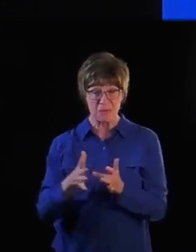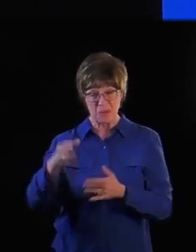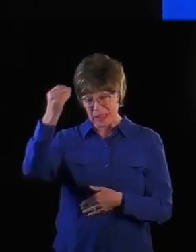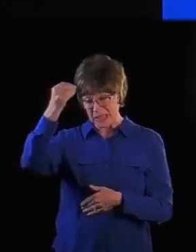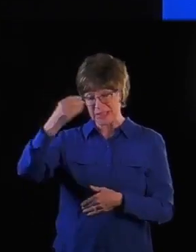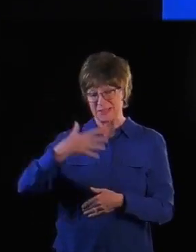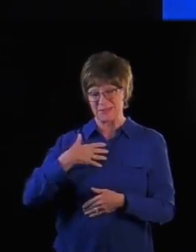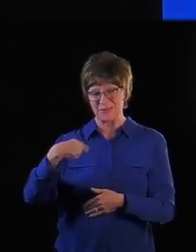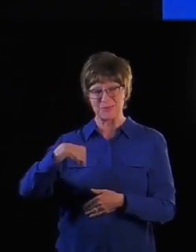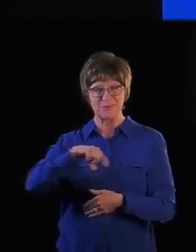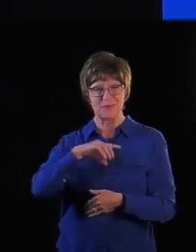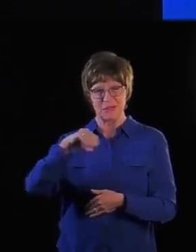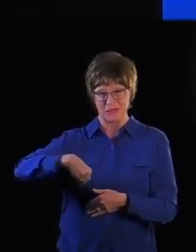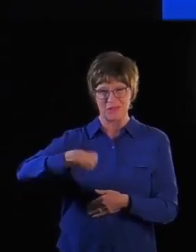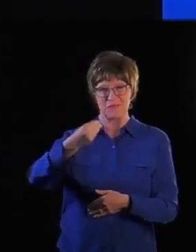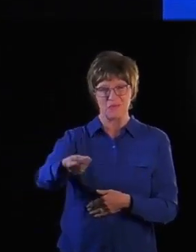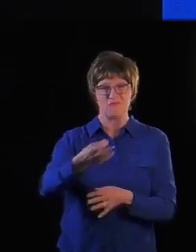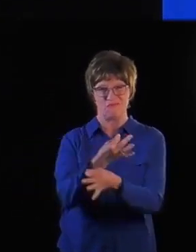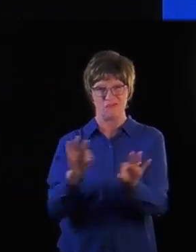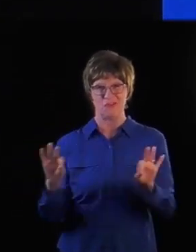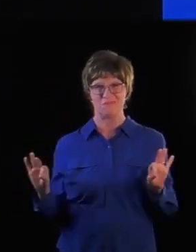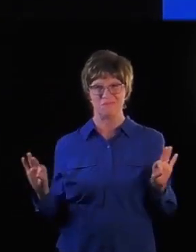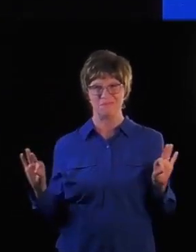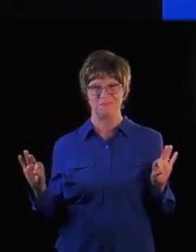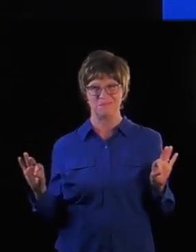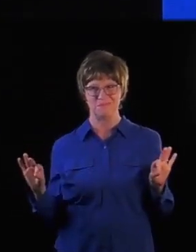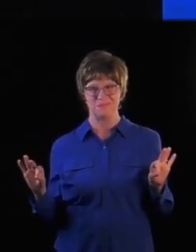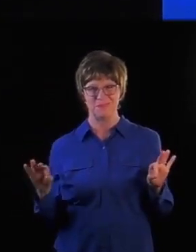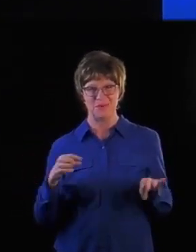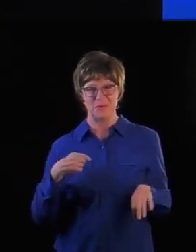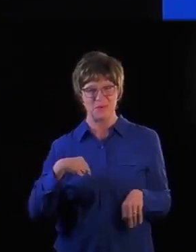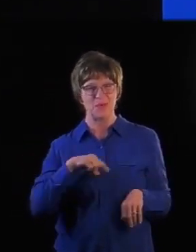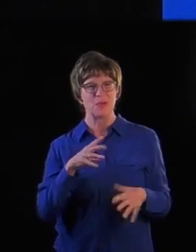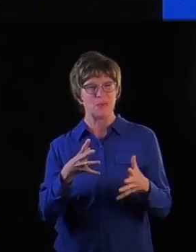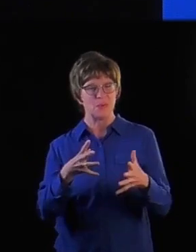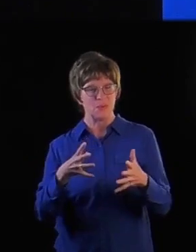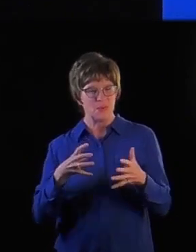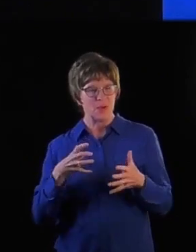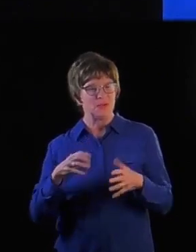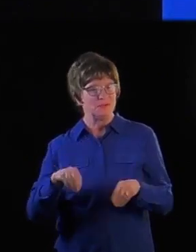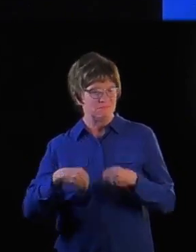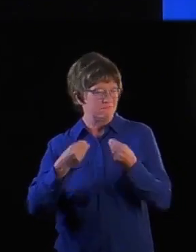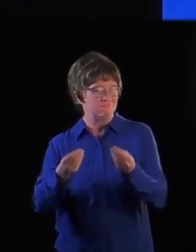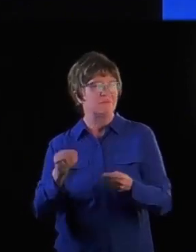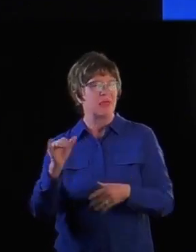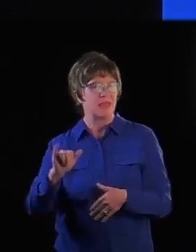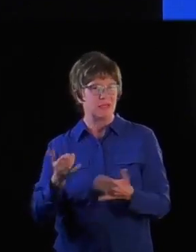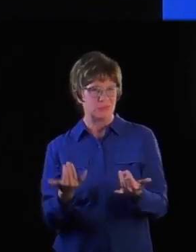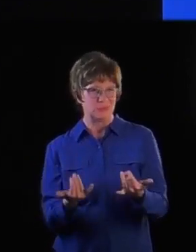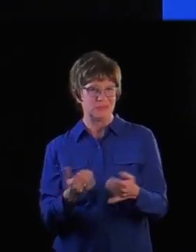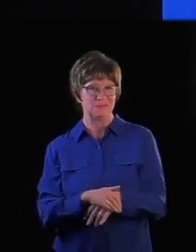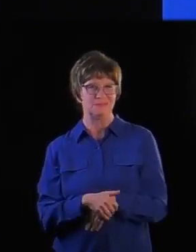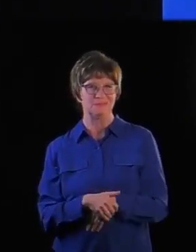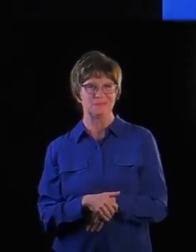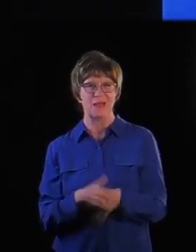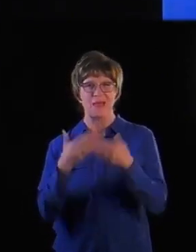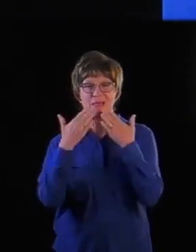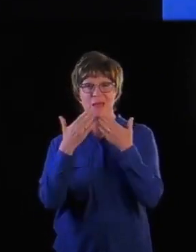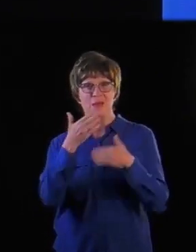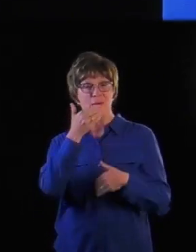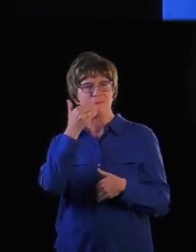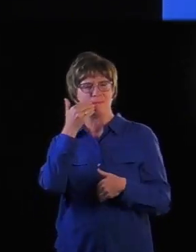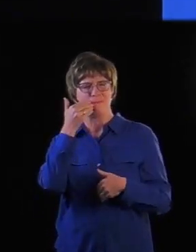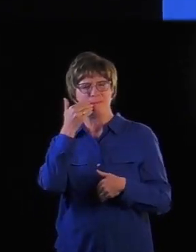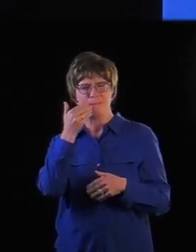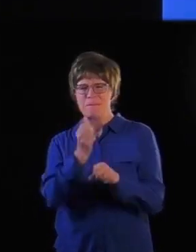We'll give you a Bible free of charge. We would love to put that in your hand today. Thank you for making the best